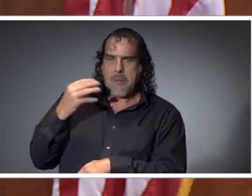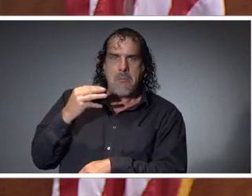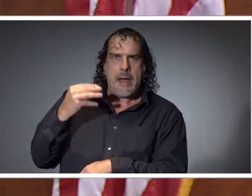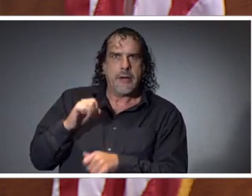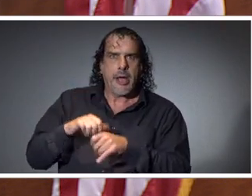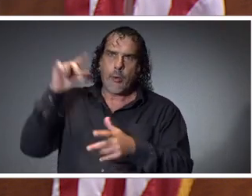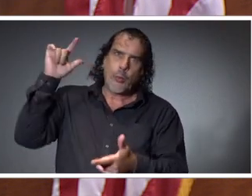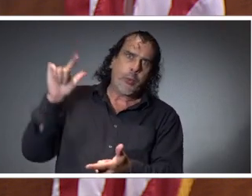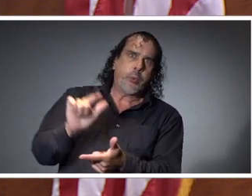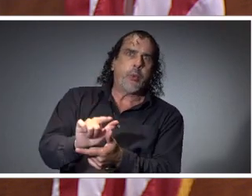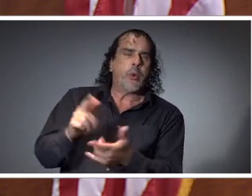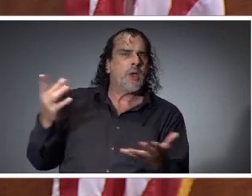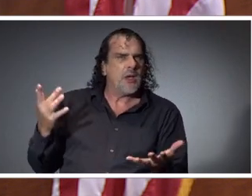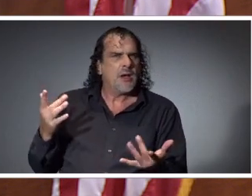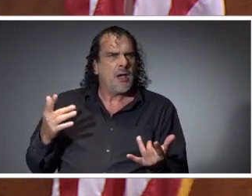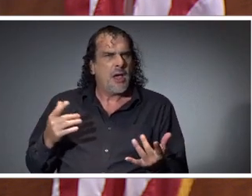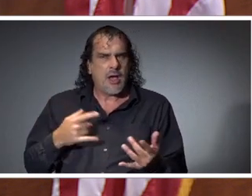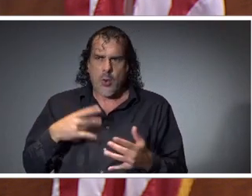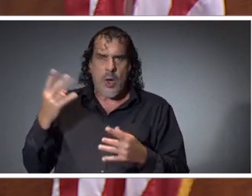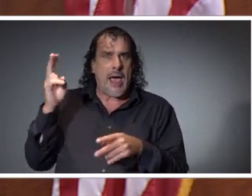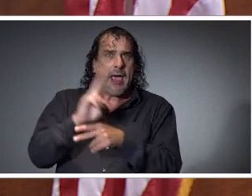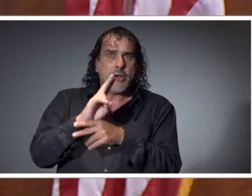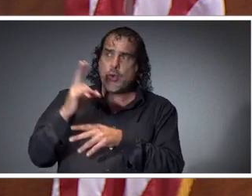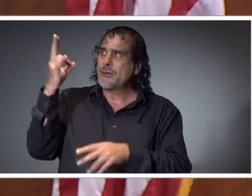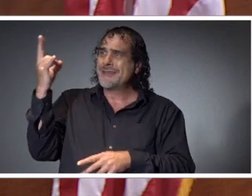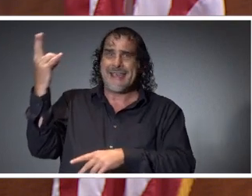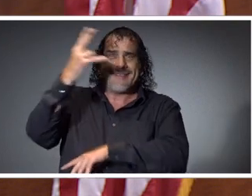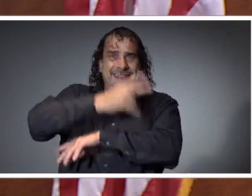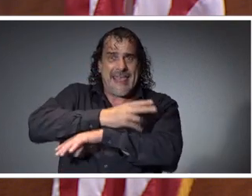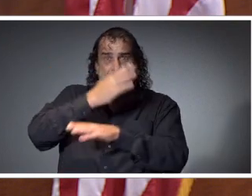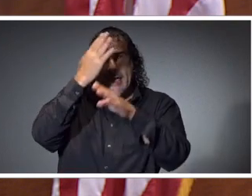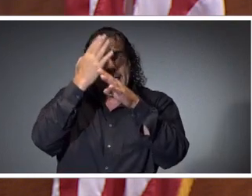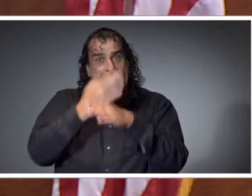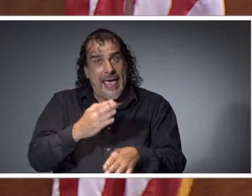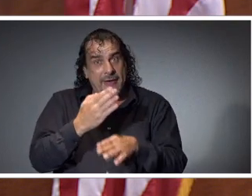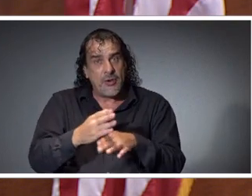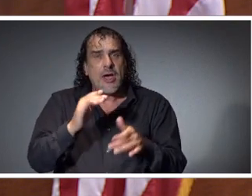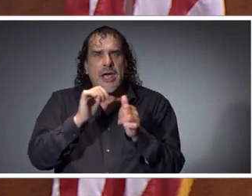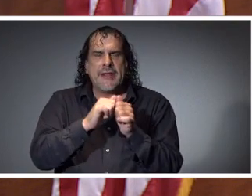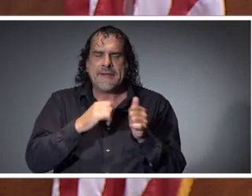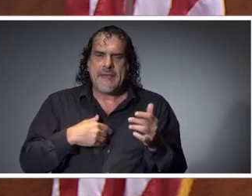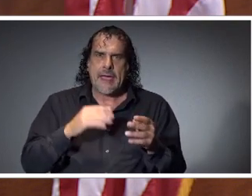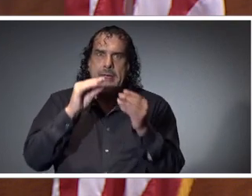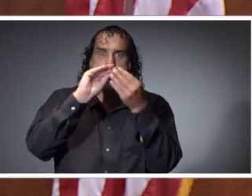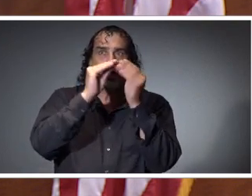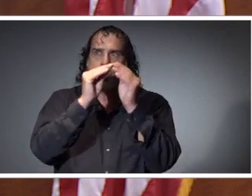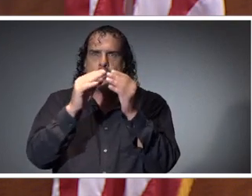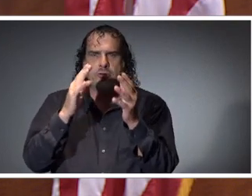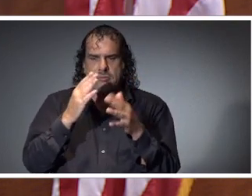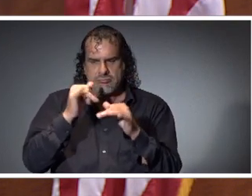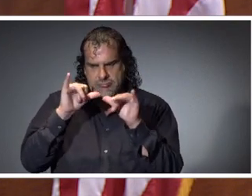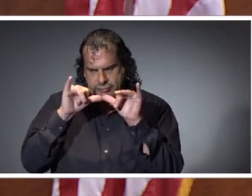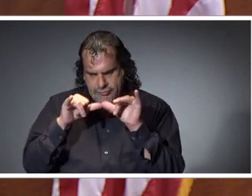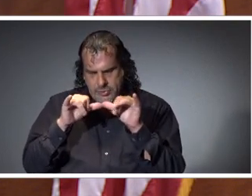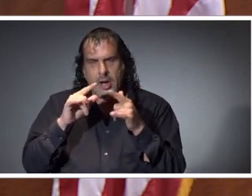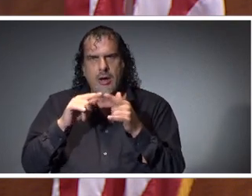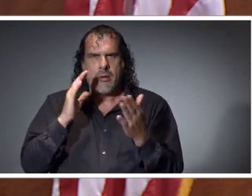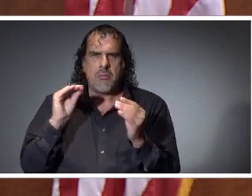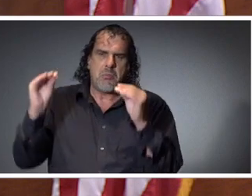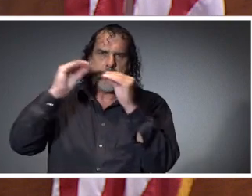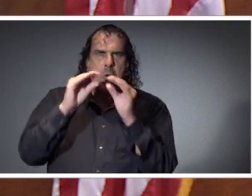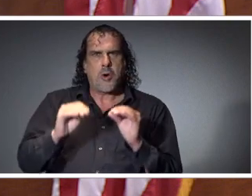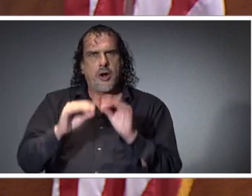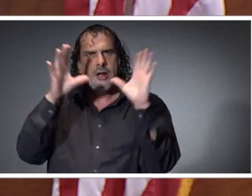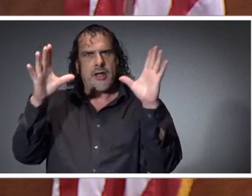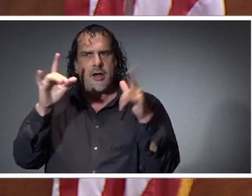And so that's the only reason I'm using the seven-day average is because I believe it's a good indicator from a mathematics standpoint of really what the spread actually